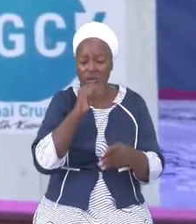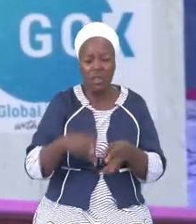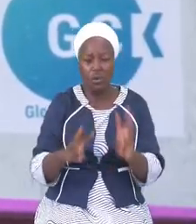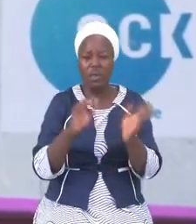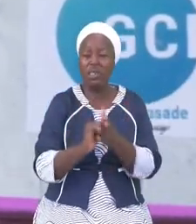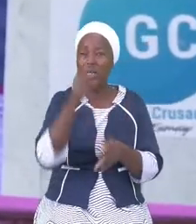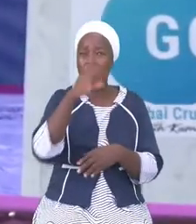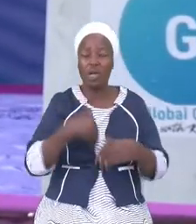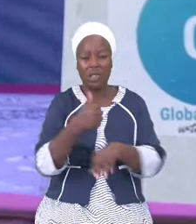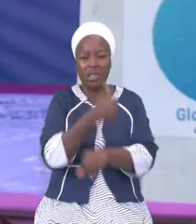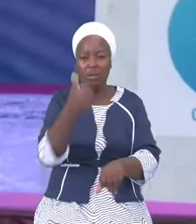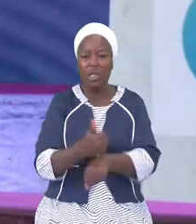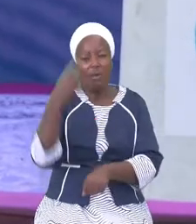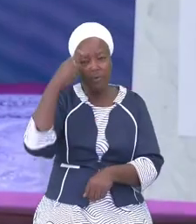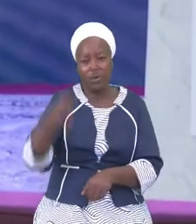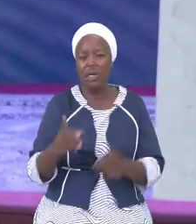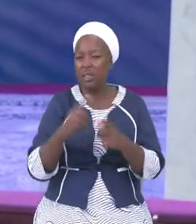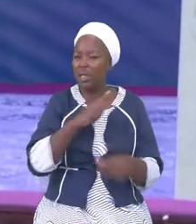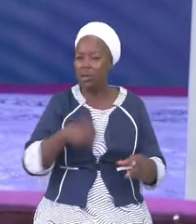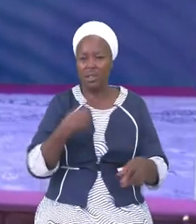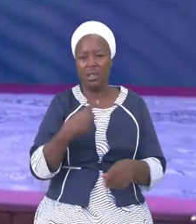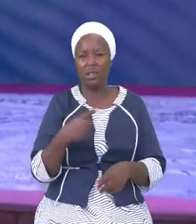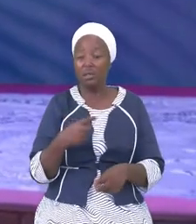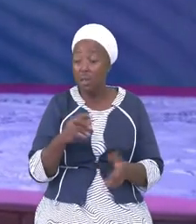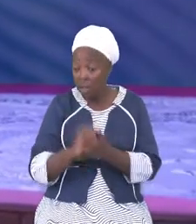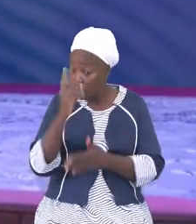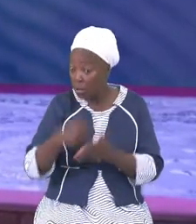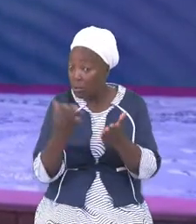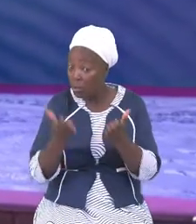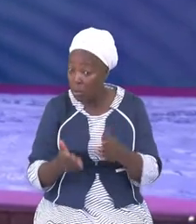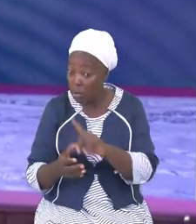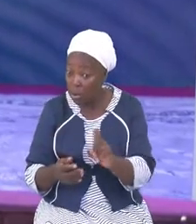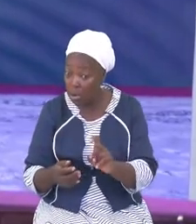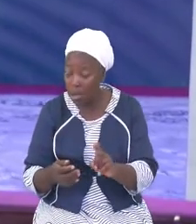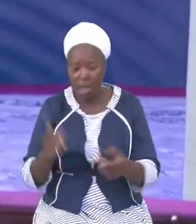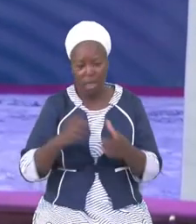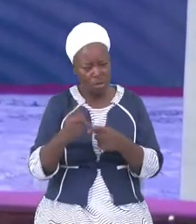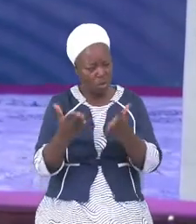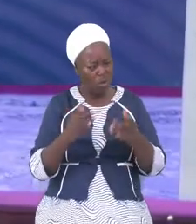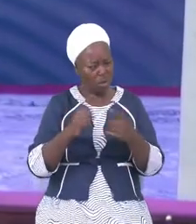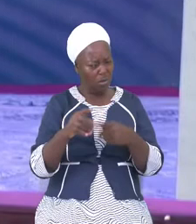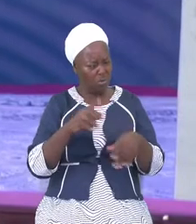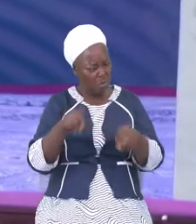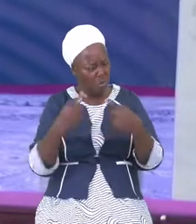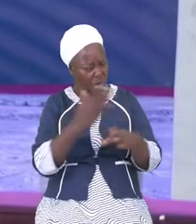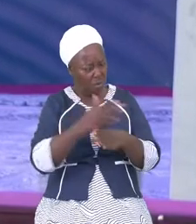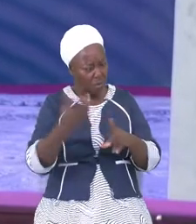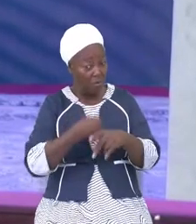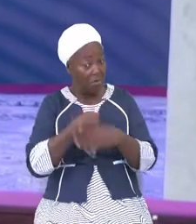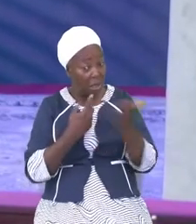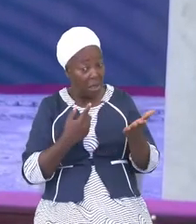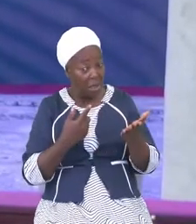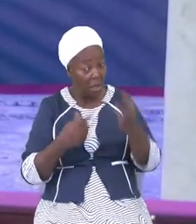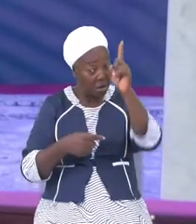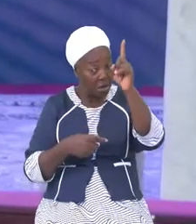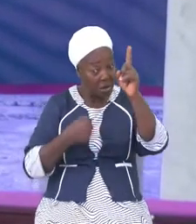has ordained, and the Lord says, that's what you want. You want to be away from me, so that you